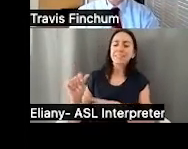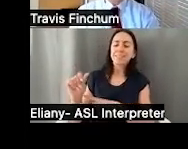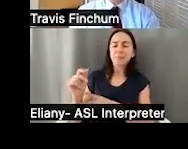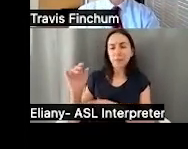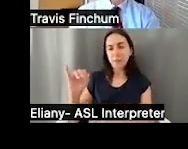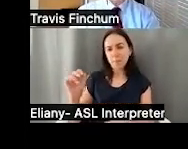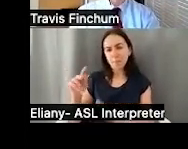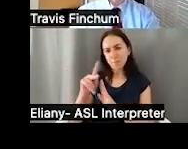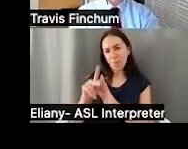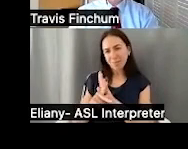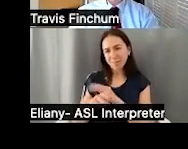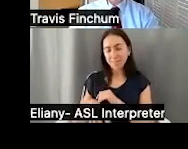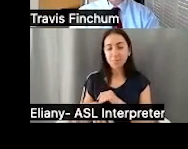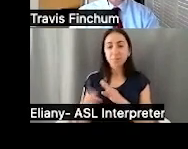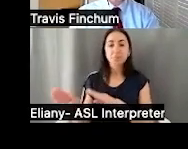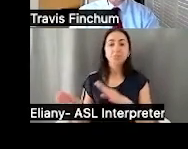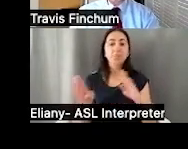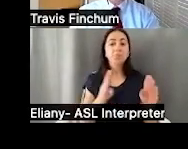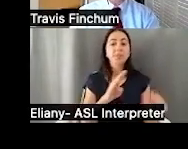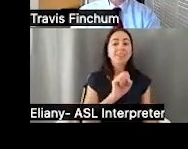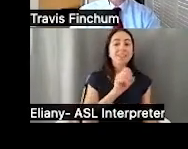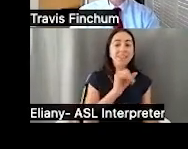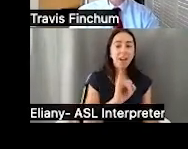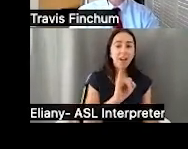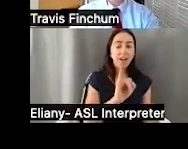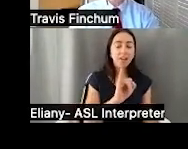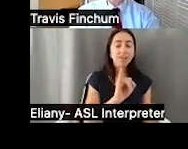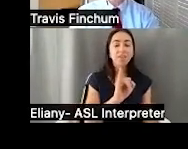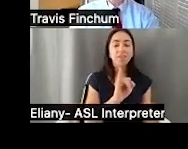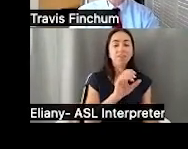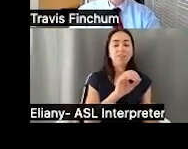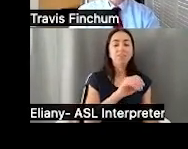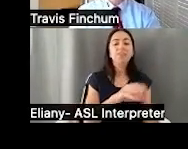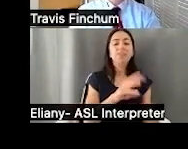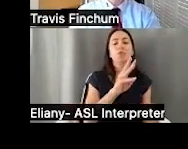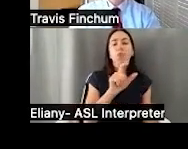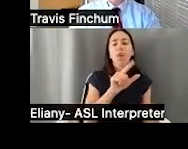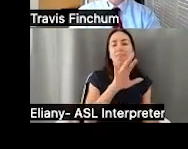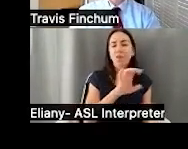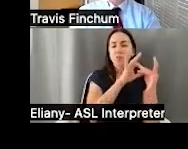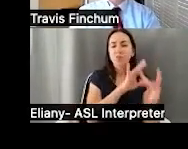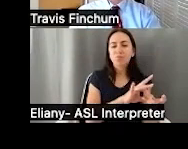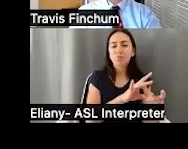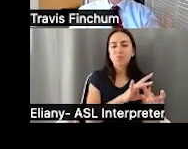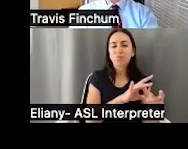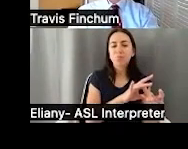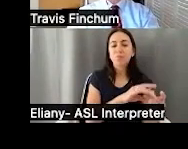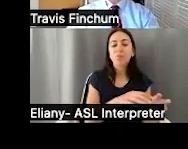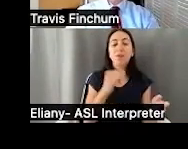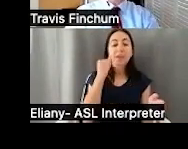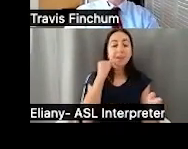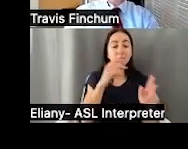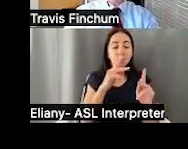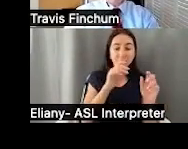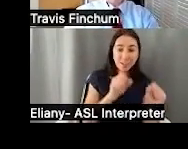government. SSI is welfare, and if we have an individual eligible for SSI, then we're going to have to be careful. We can't